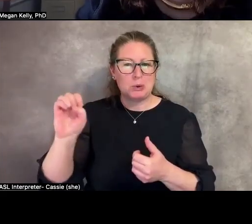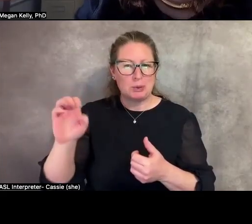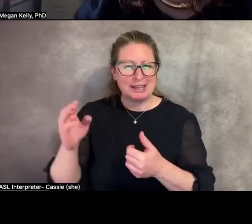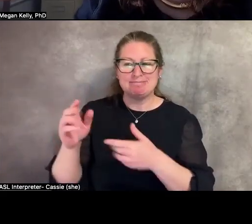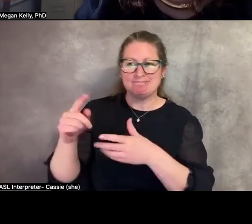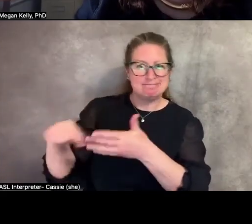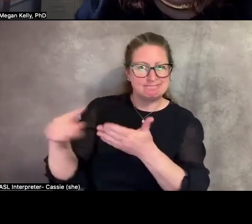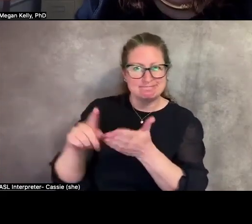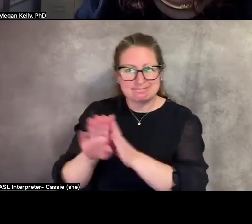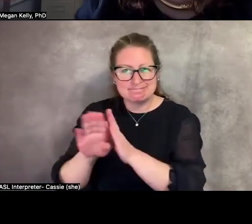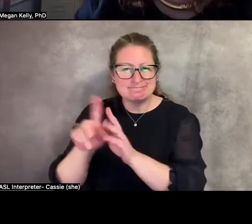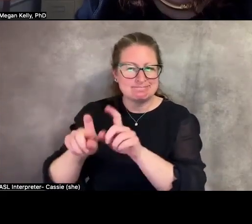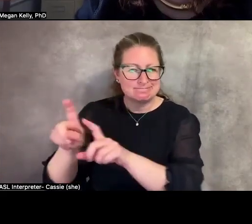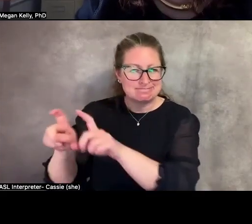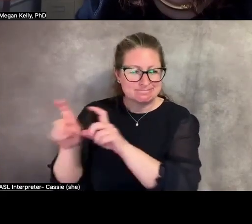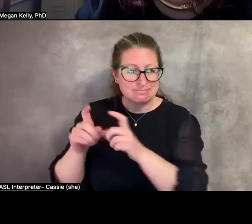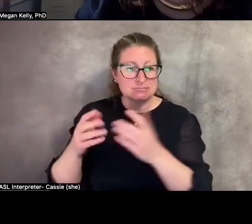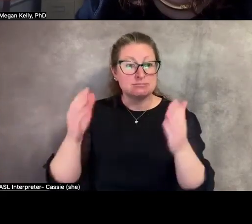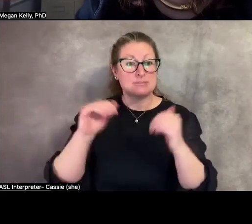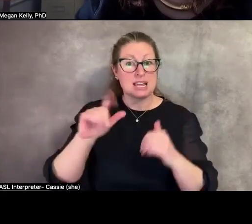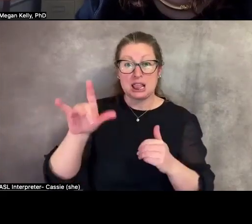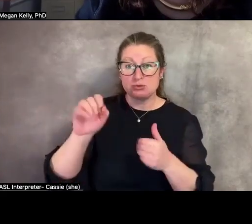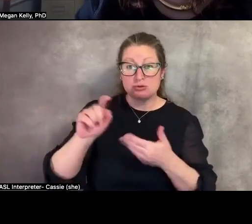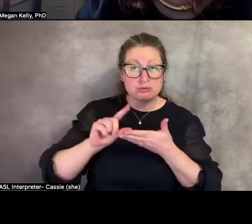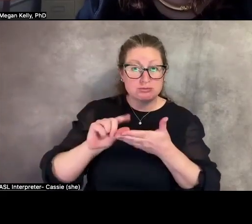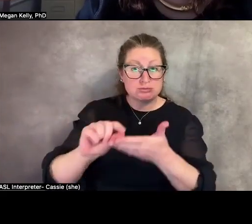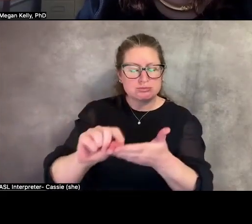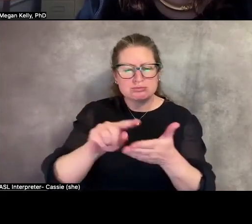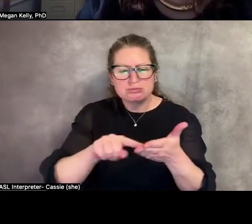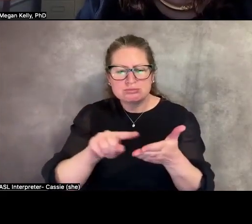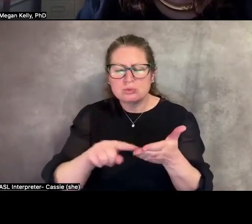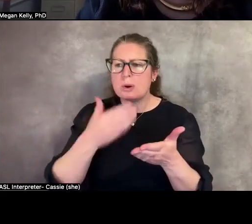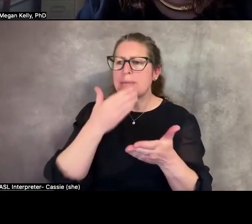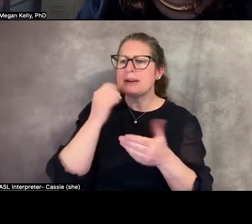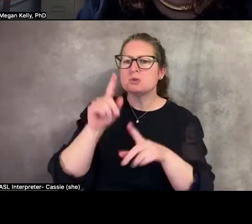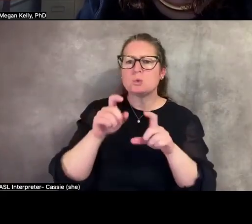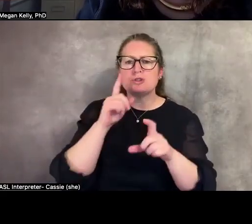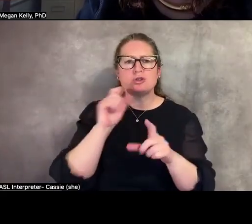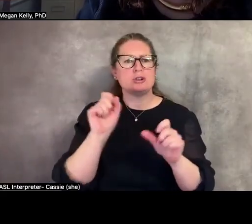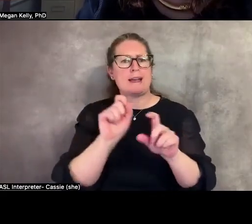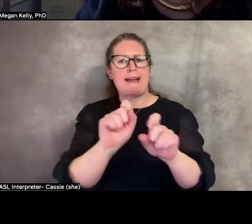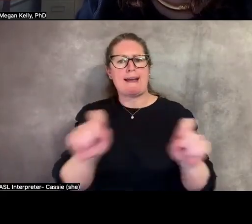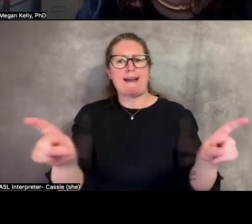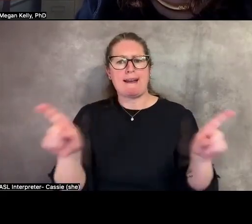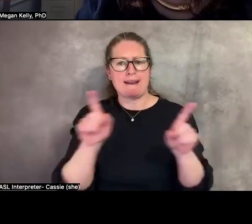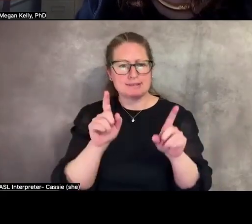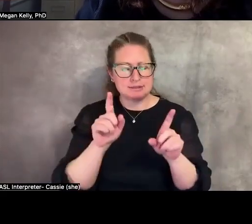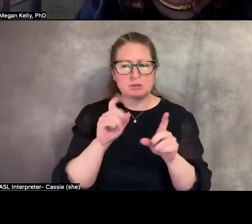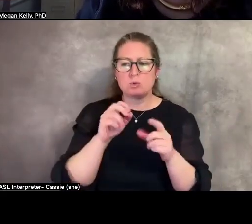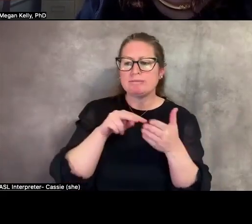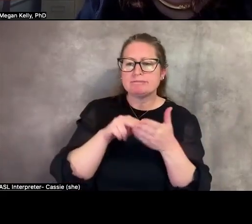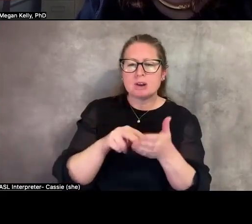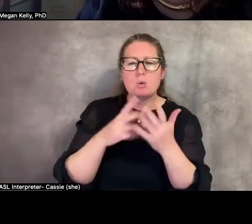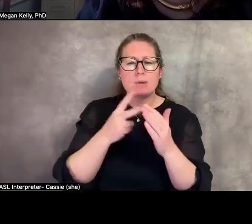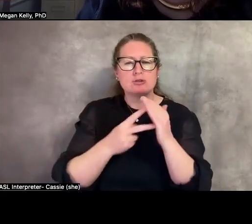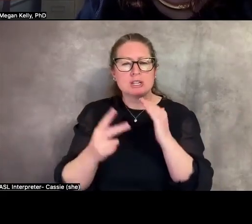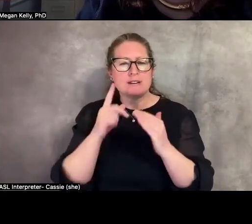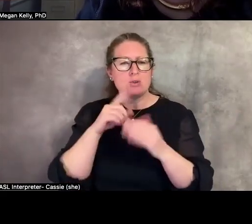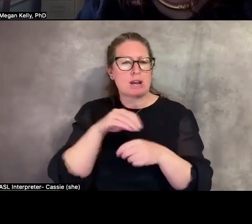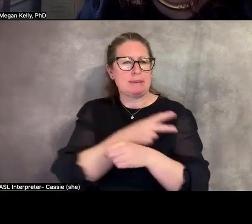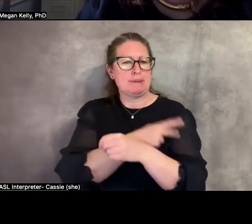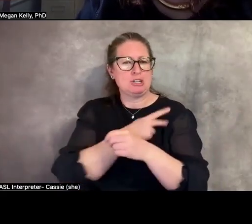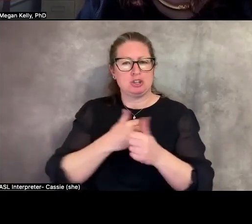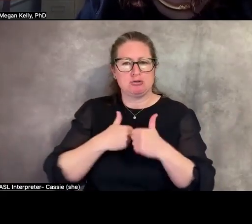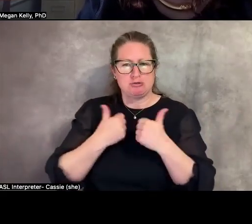We reviewed the literature to understand the best questions to ask, particularly on predictors of inpatient aggression to inform